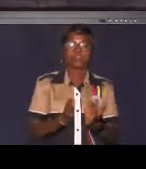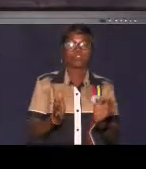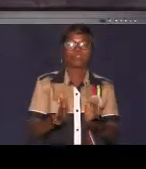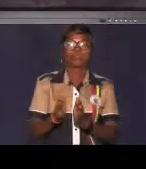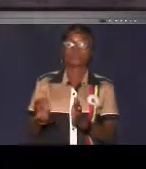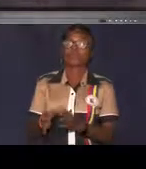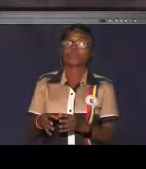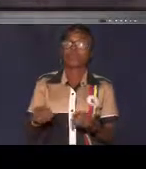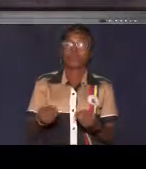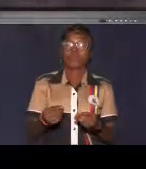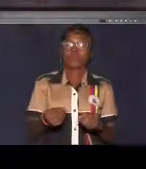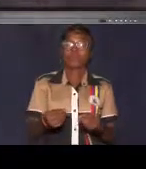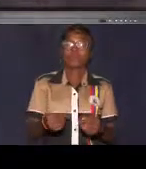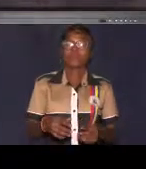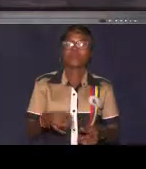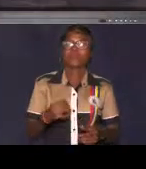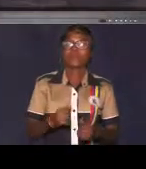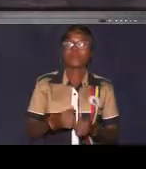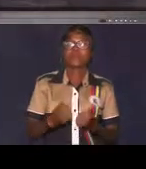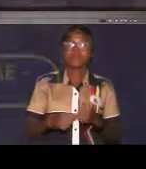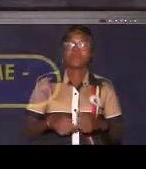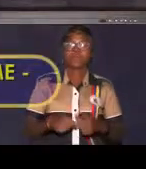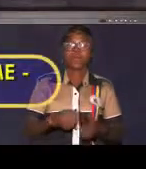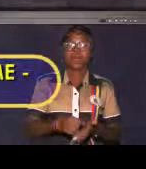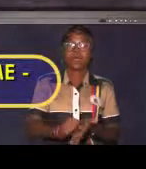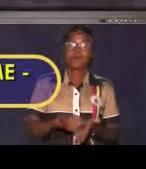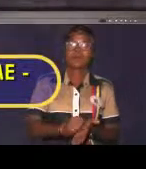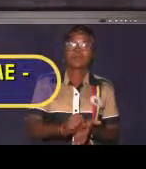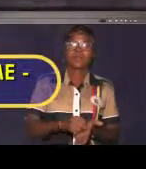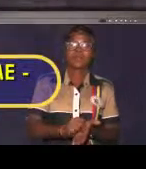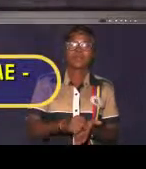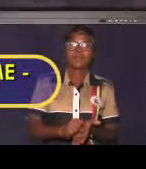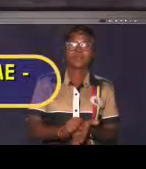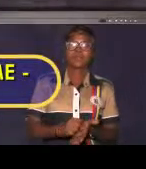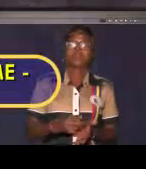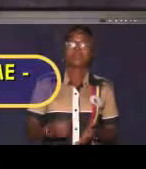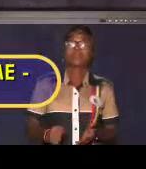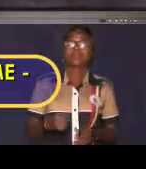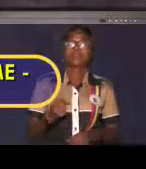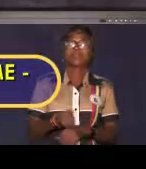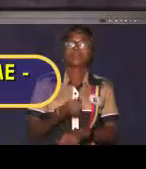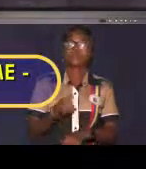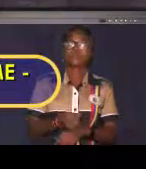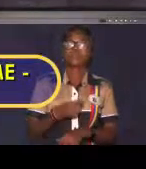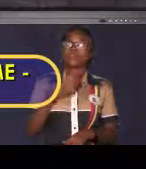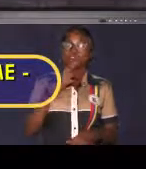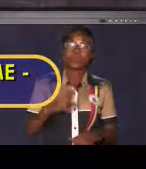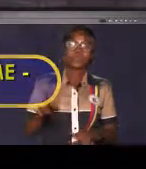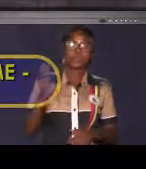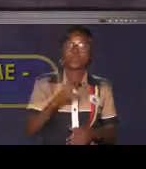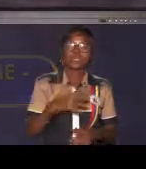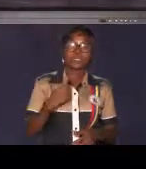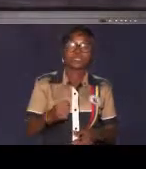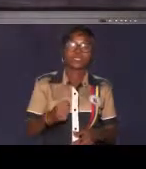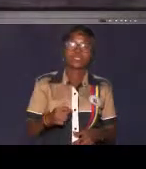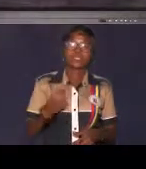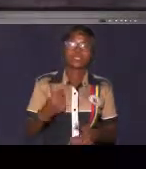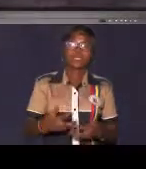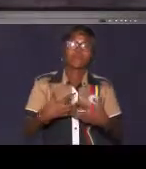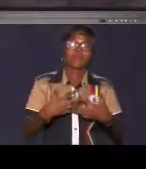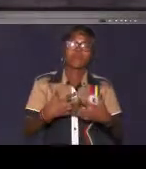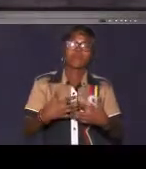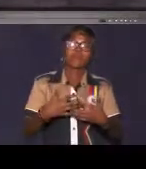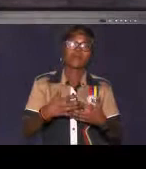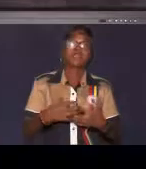small pieces between two hard surfaces. Maybe you're grinding with a stone or you are using the